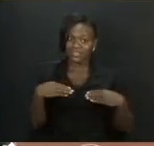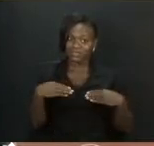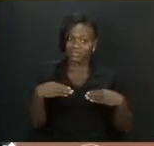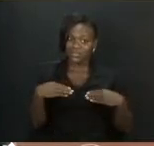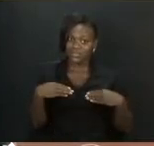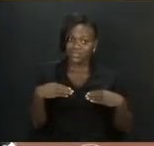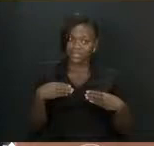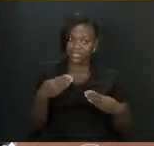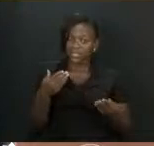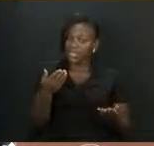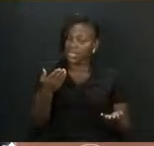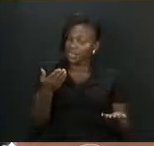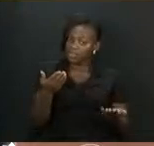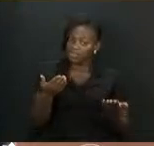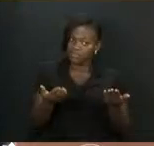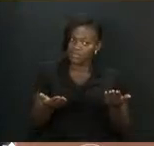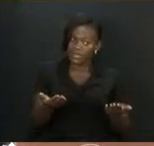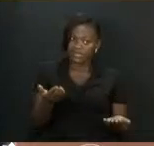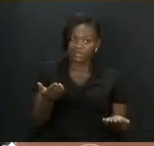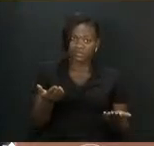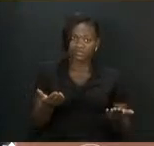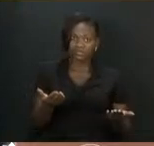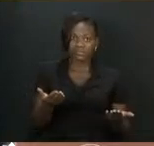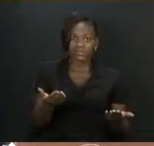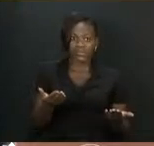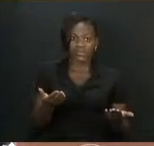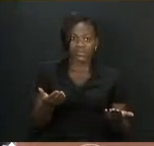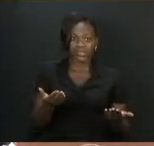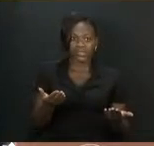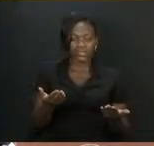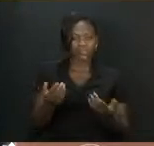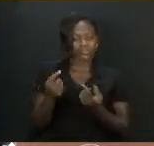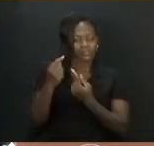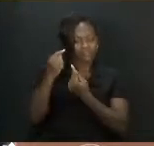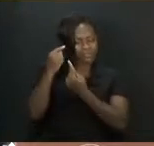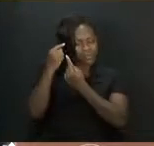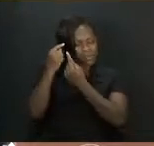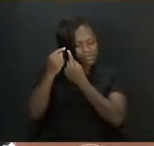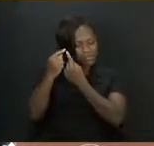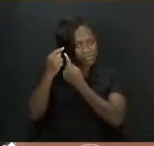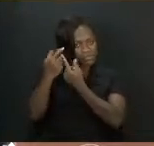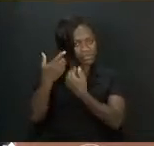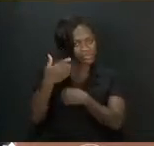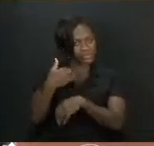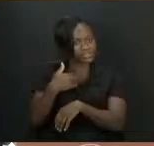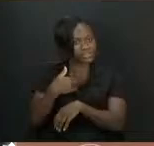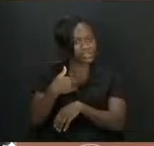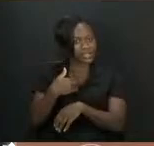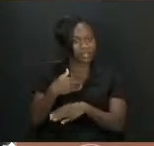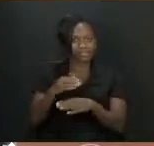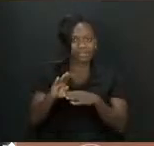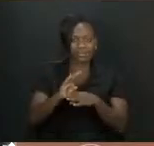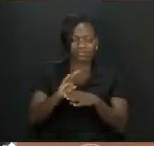may be referring to a consideration we had at the Business